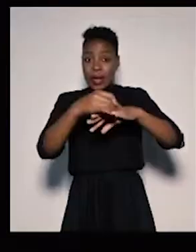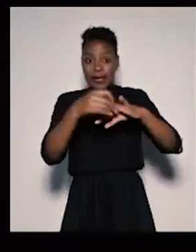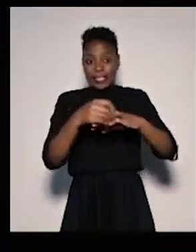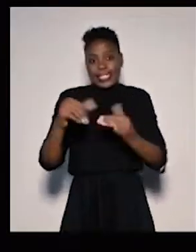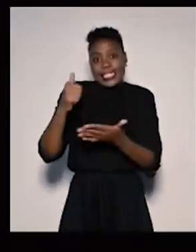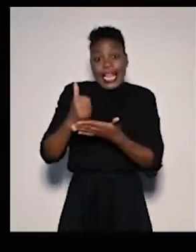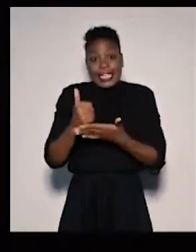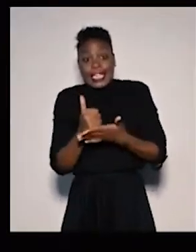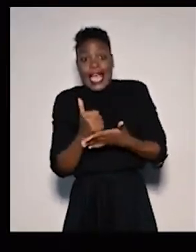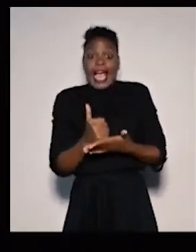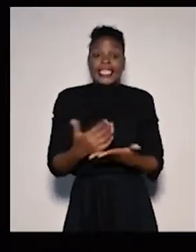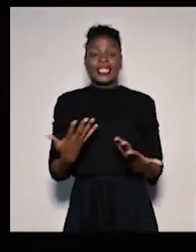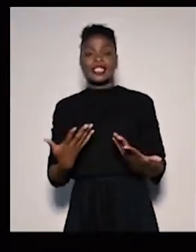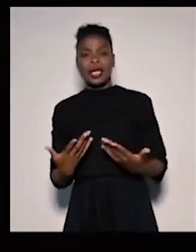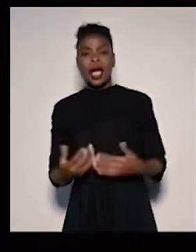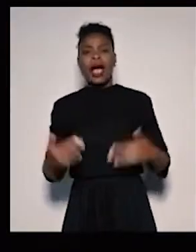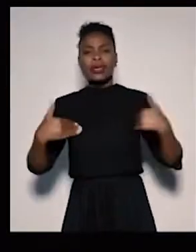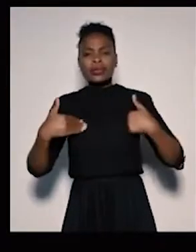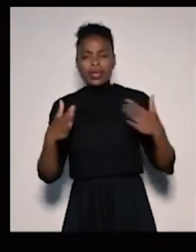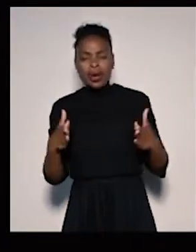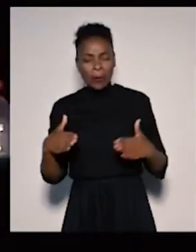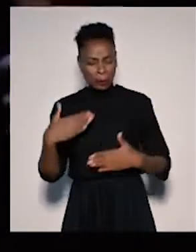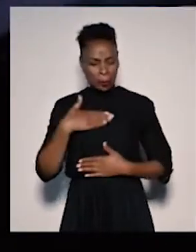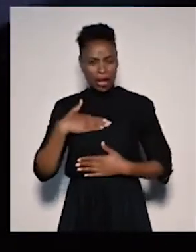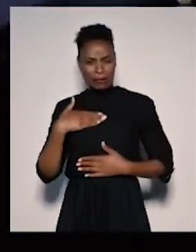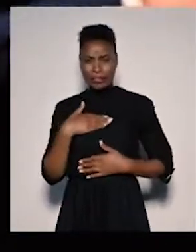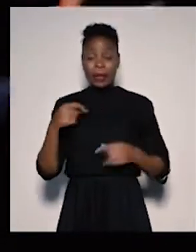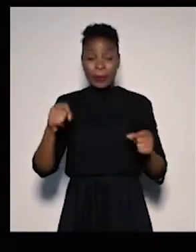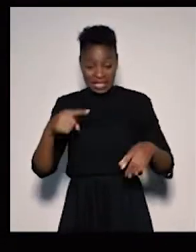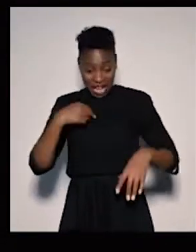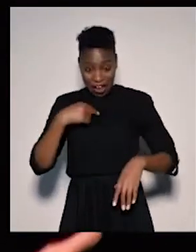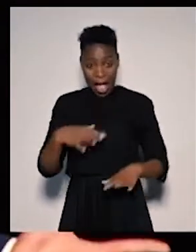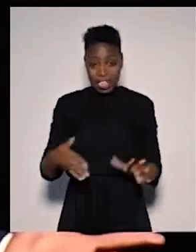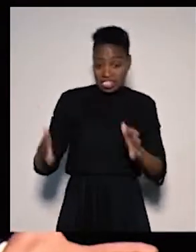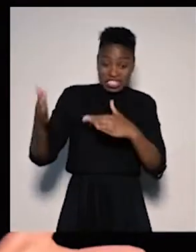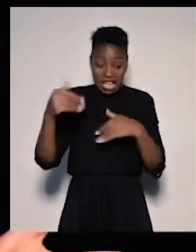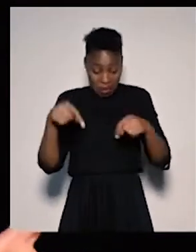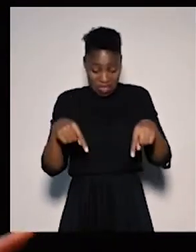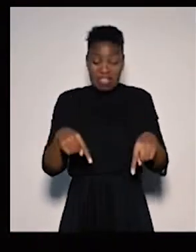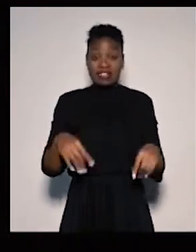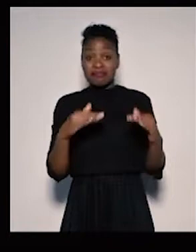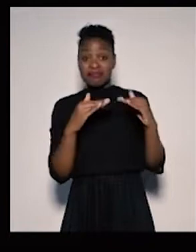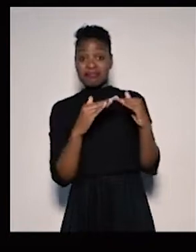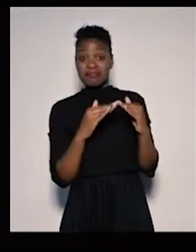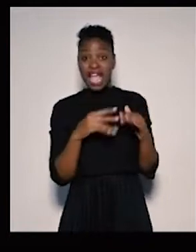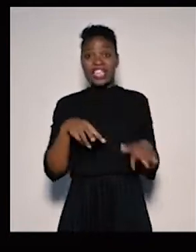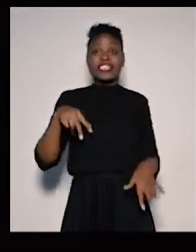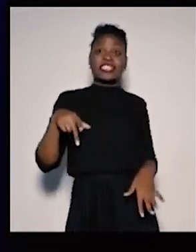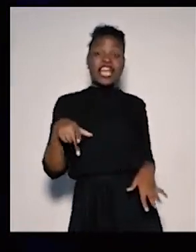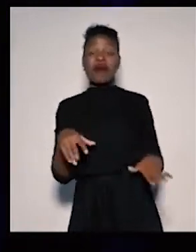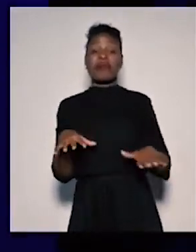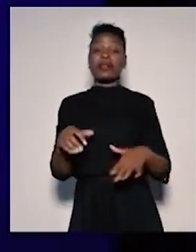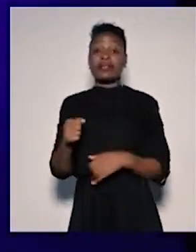maskali san. When you started, you were uncomfortable about it. Hona no so utla fela mo kerekeng.